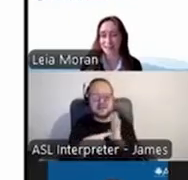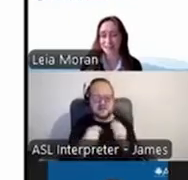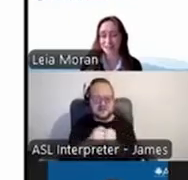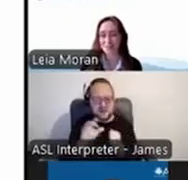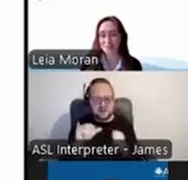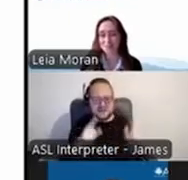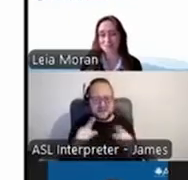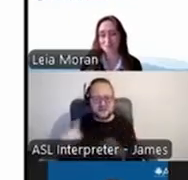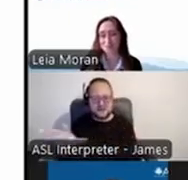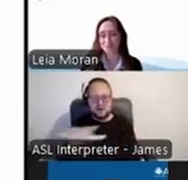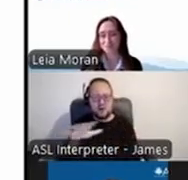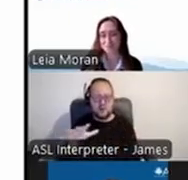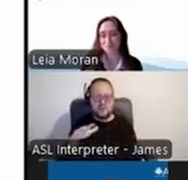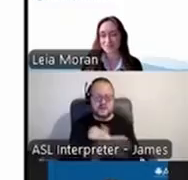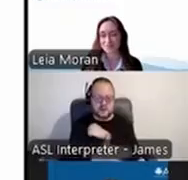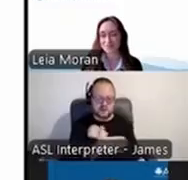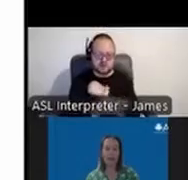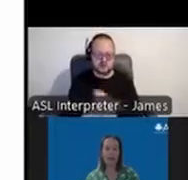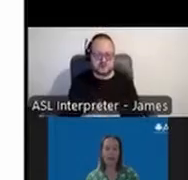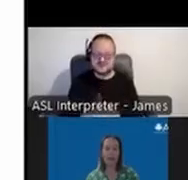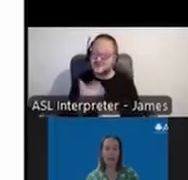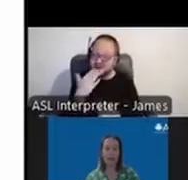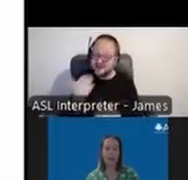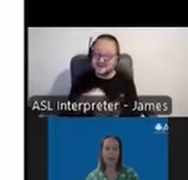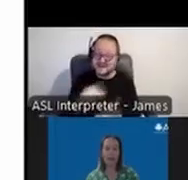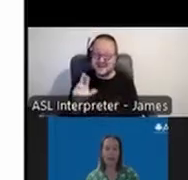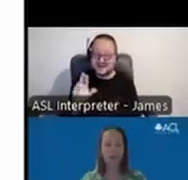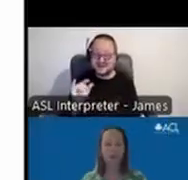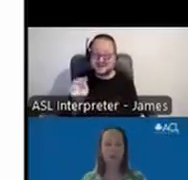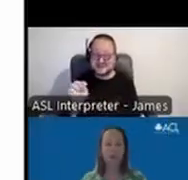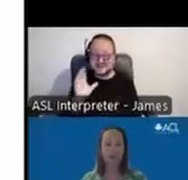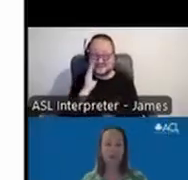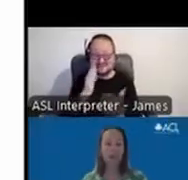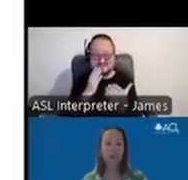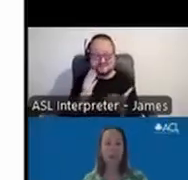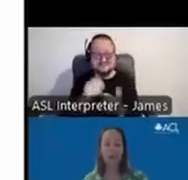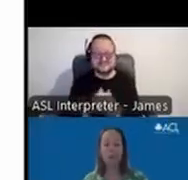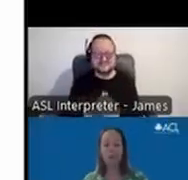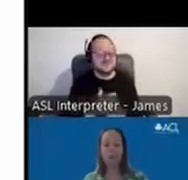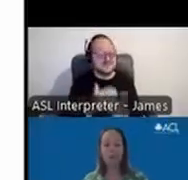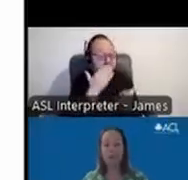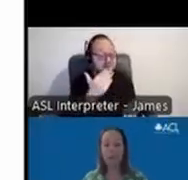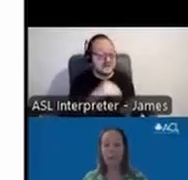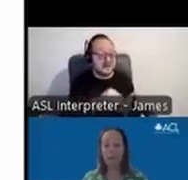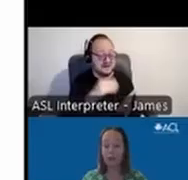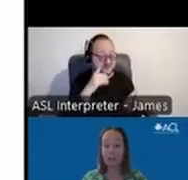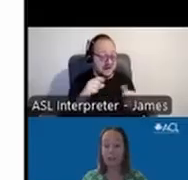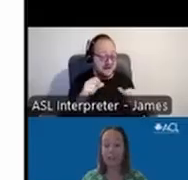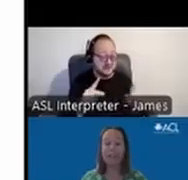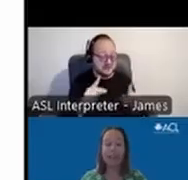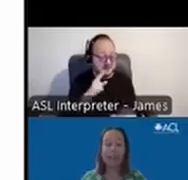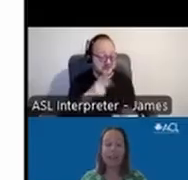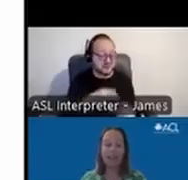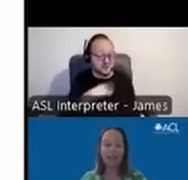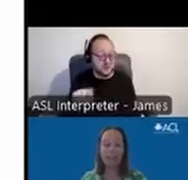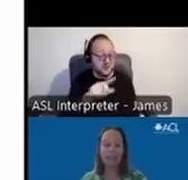pass it to you. Great. Thank you so much, Leah, and good afternoon, everyone. Thank you so much for the opportunity to join you all today.